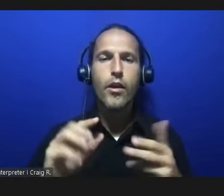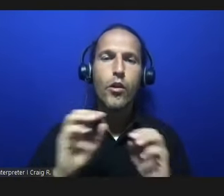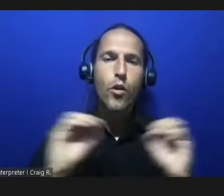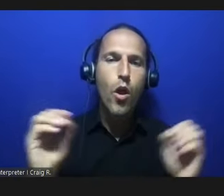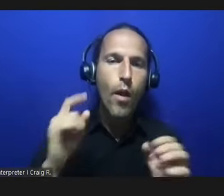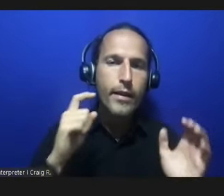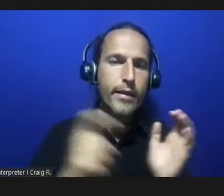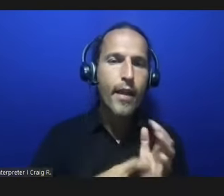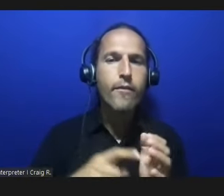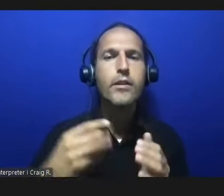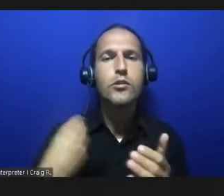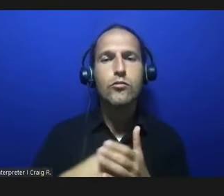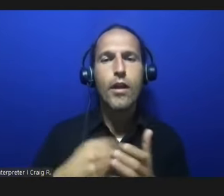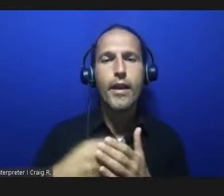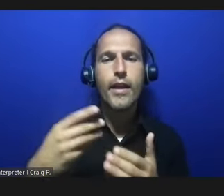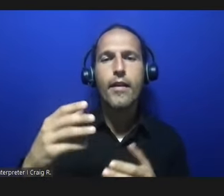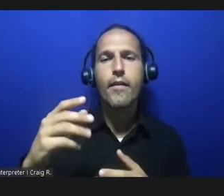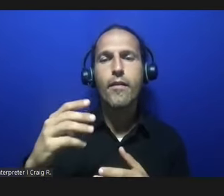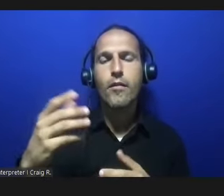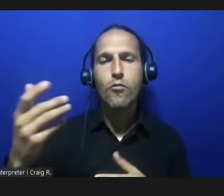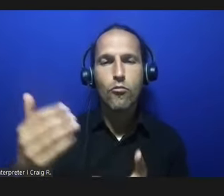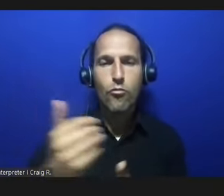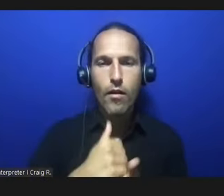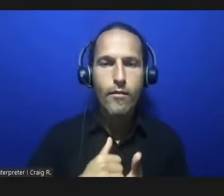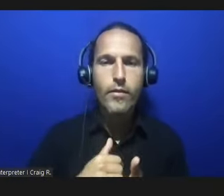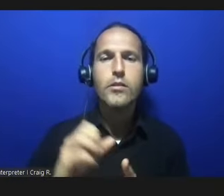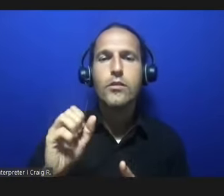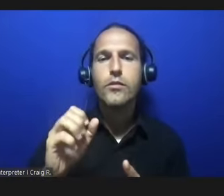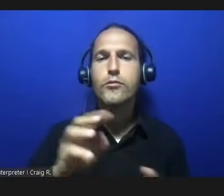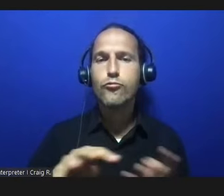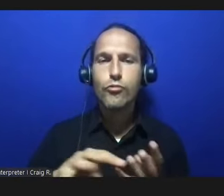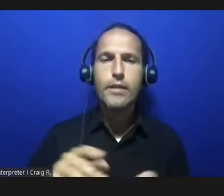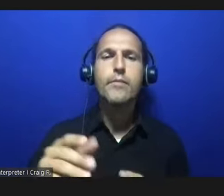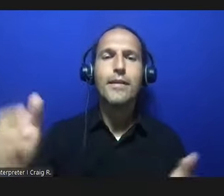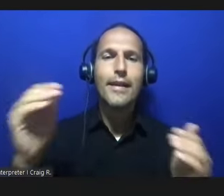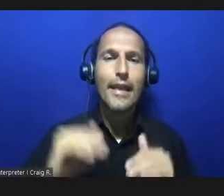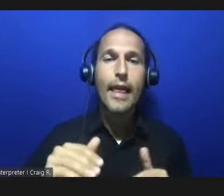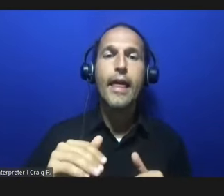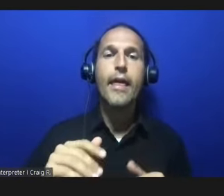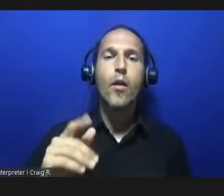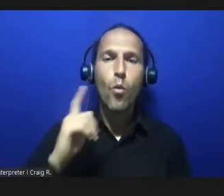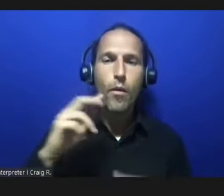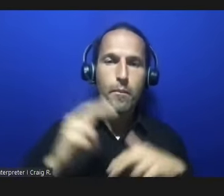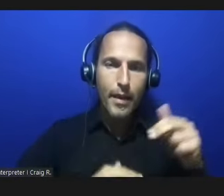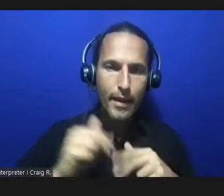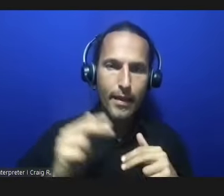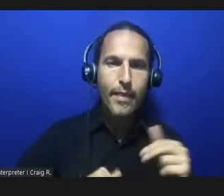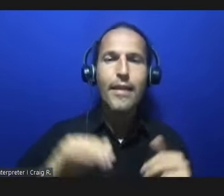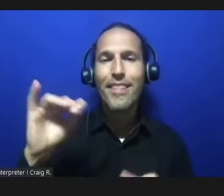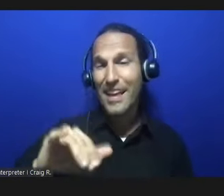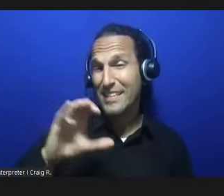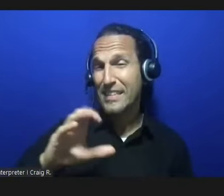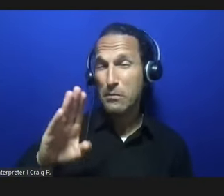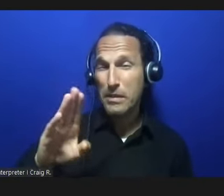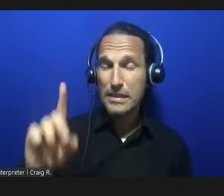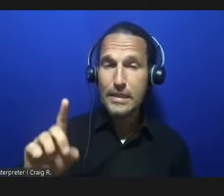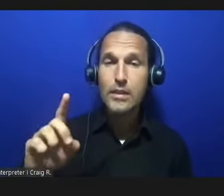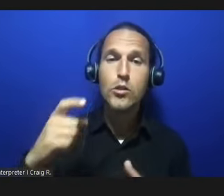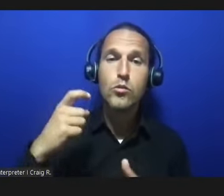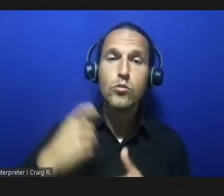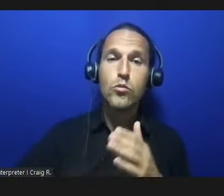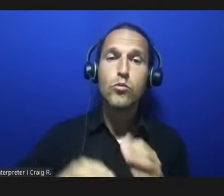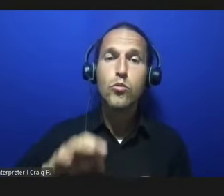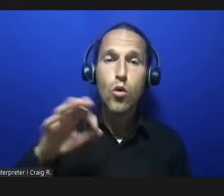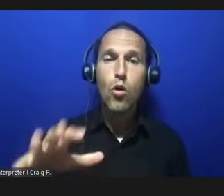stream. And there is the build or act alternative, where we would build a Central Business District tolling program. There would be new